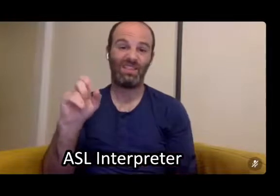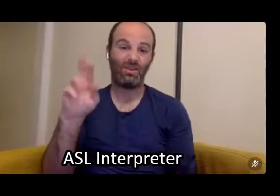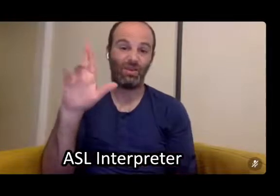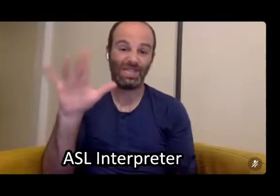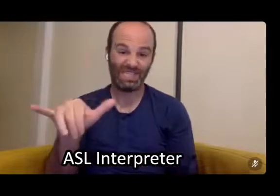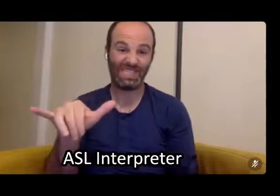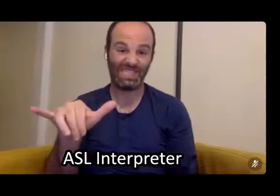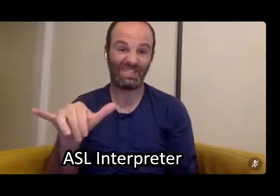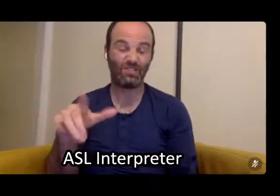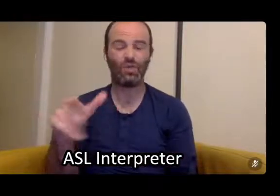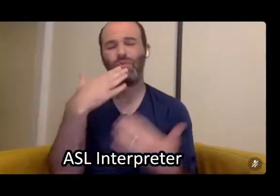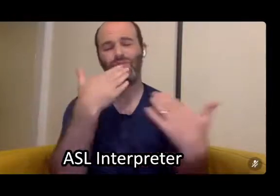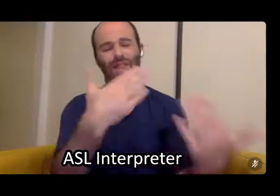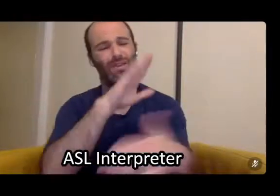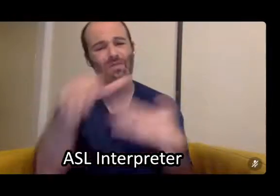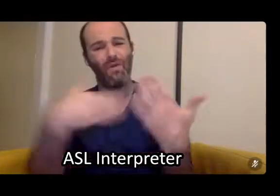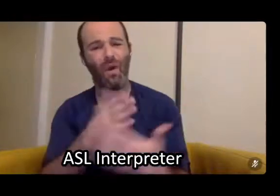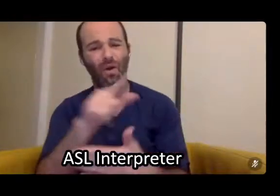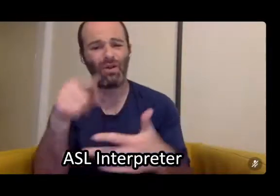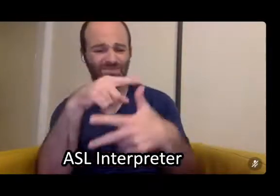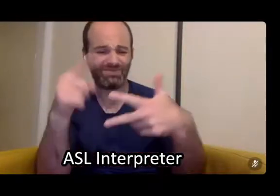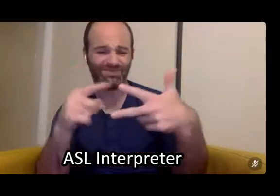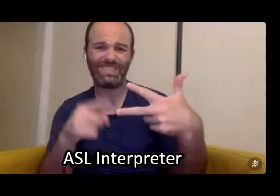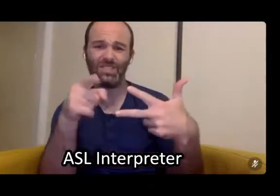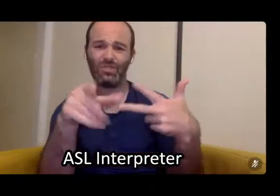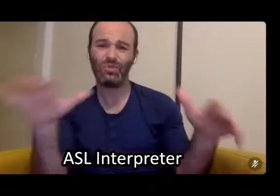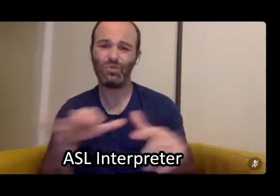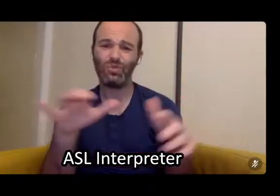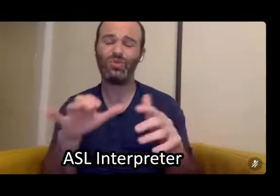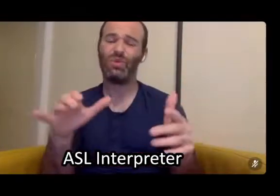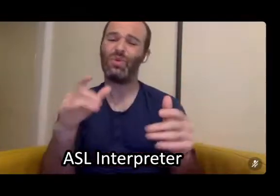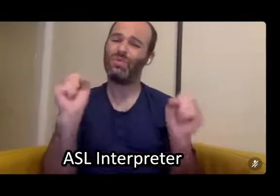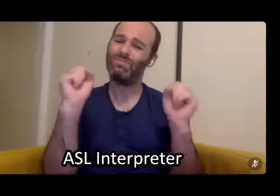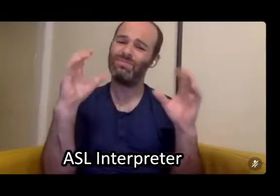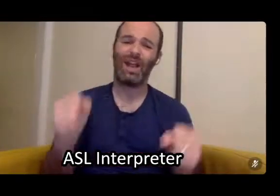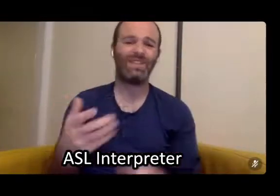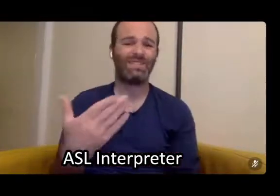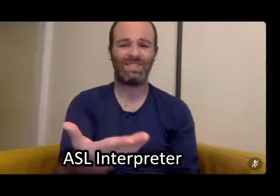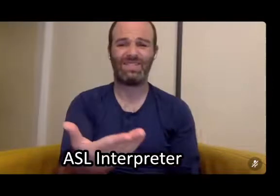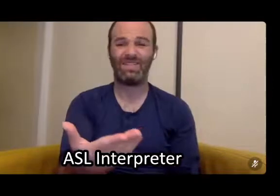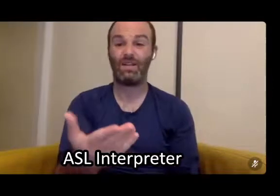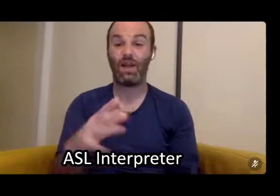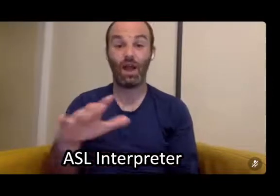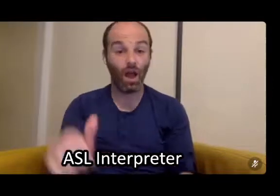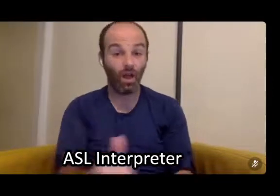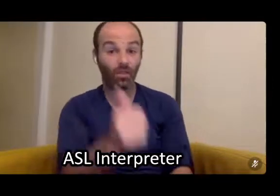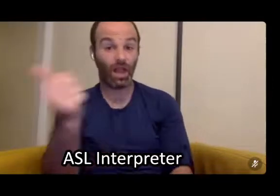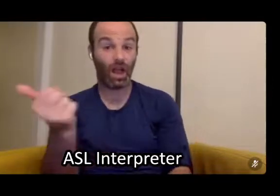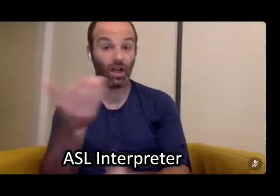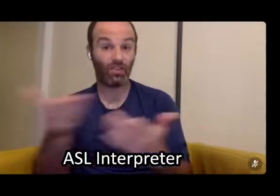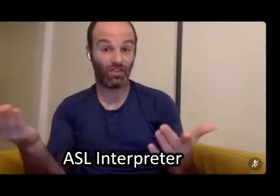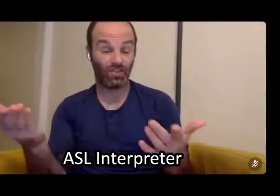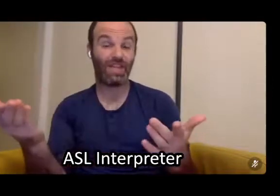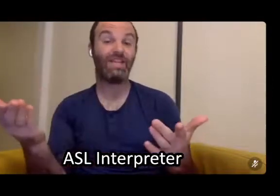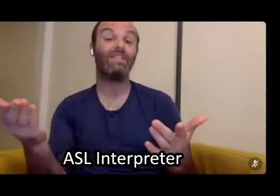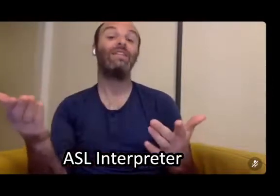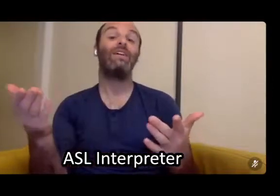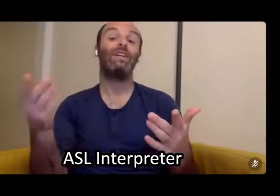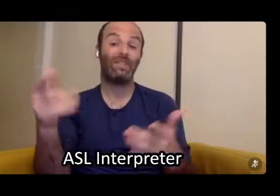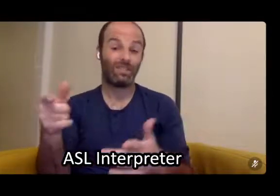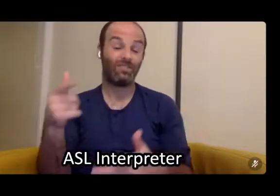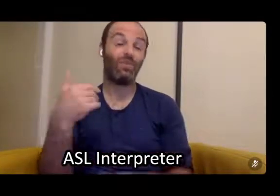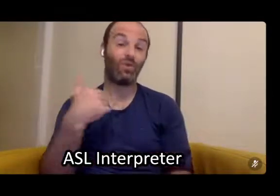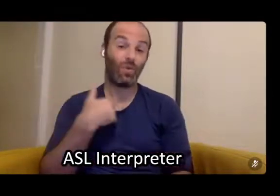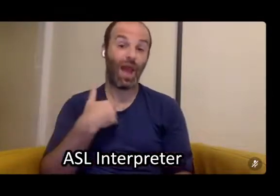The other option, speaking of fixed income, is the expensive paid option. I'm excited